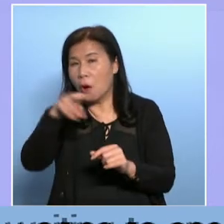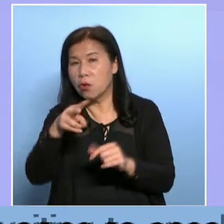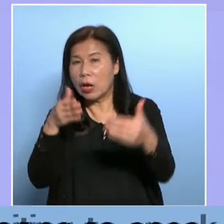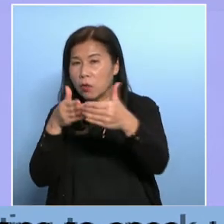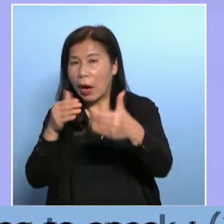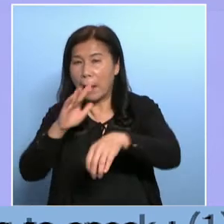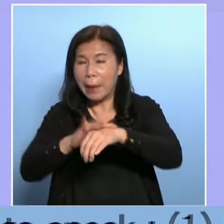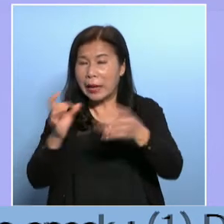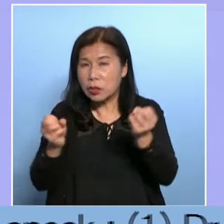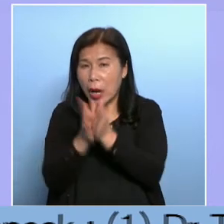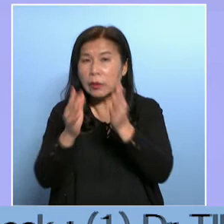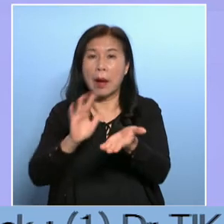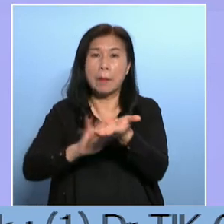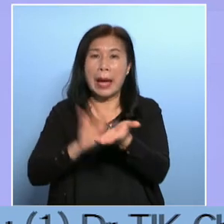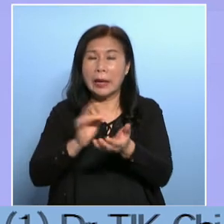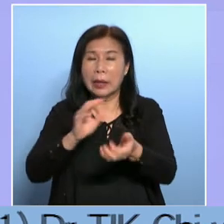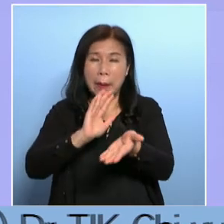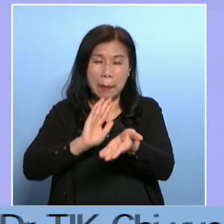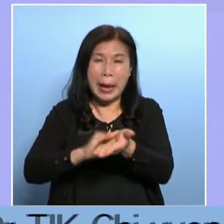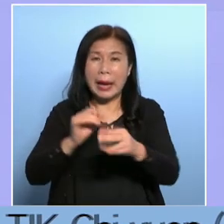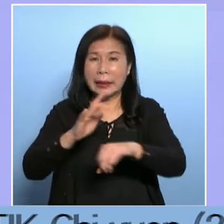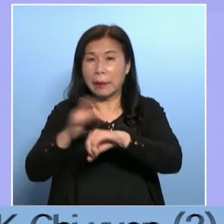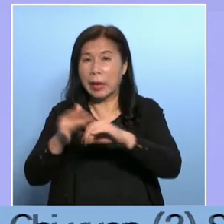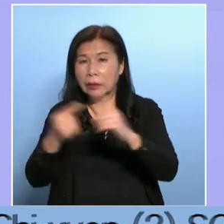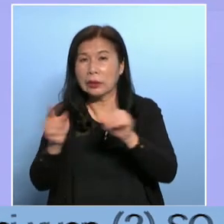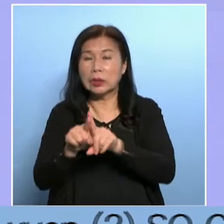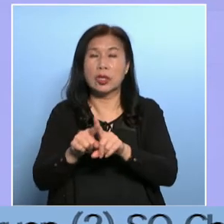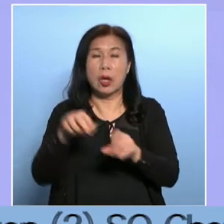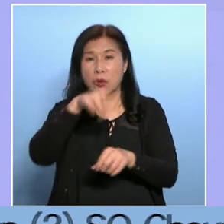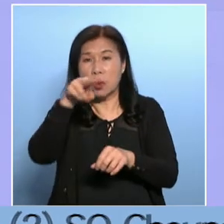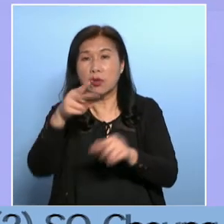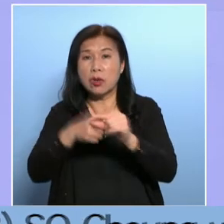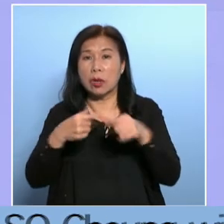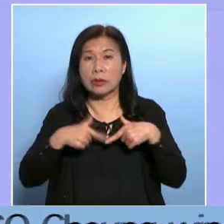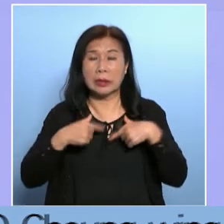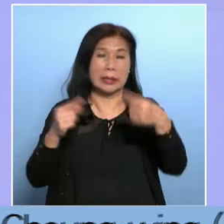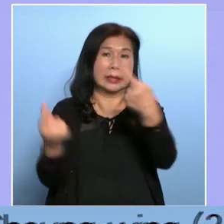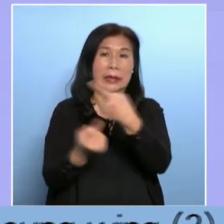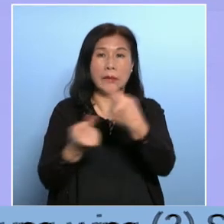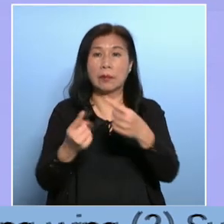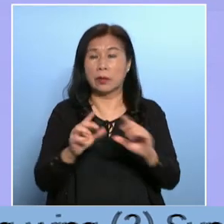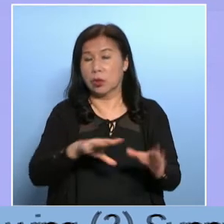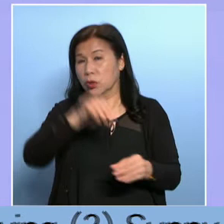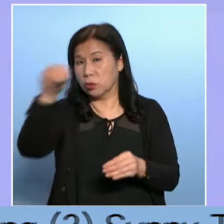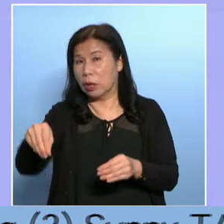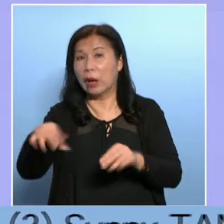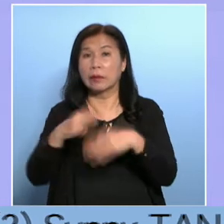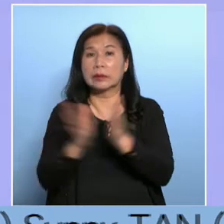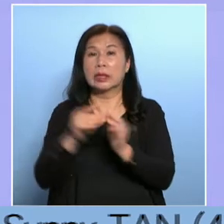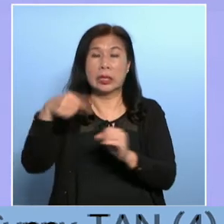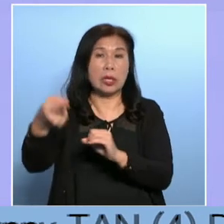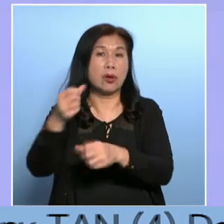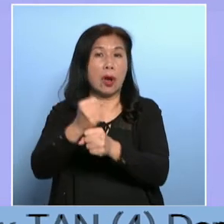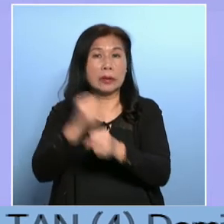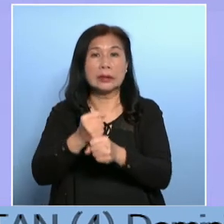Well, the mail tracing is almost pointless. We must dissolve this contact tracing office.